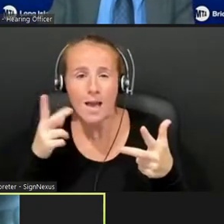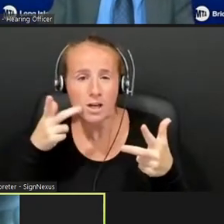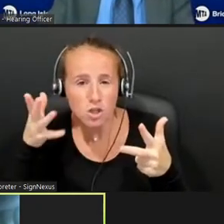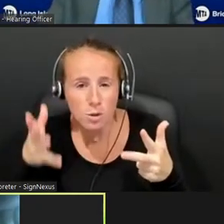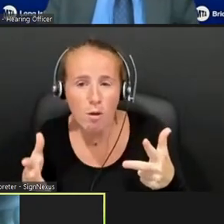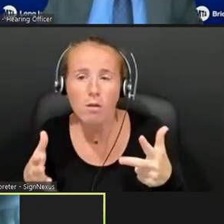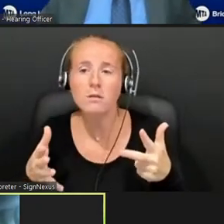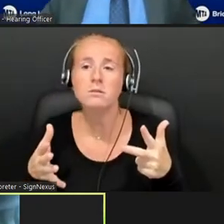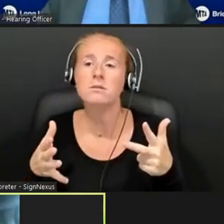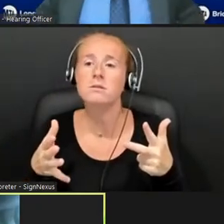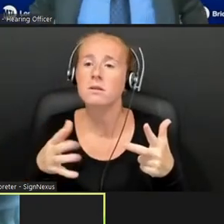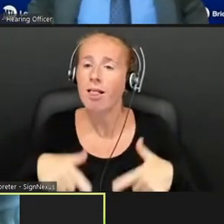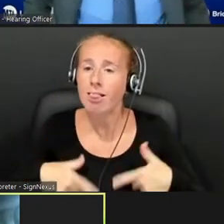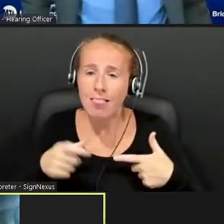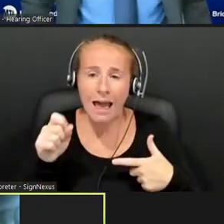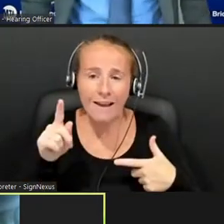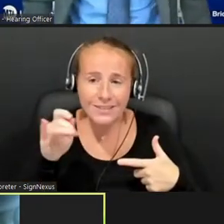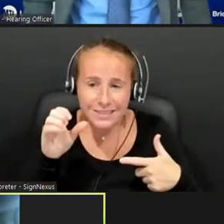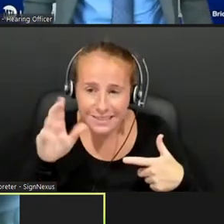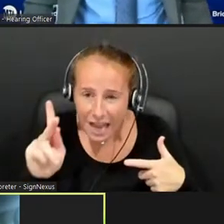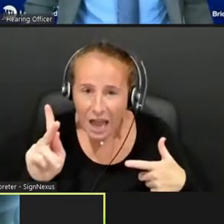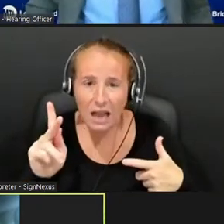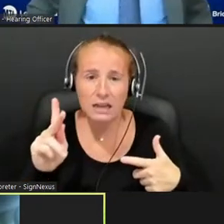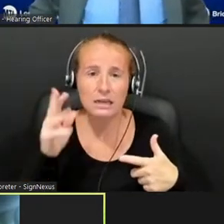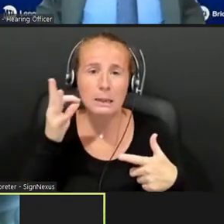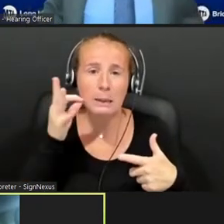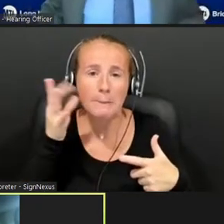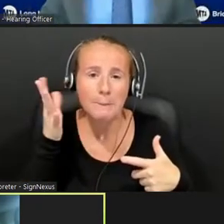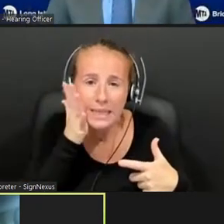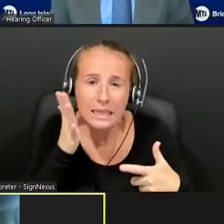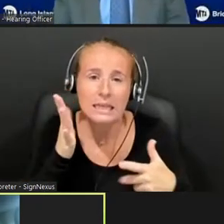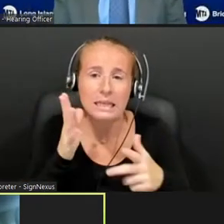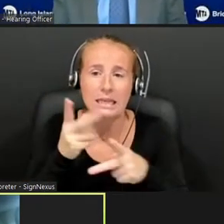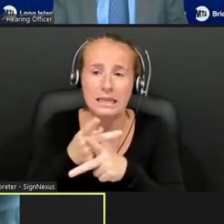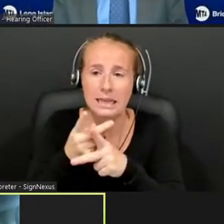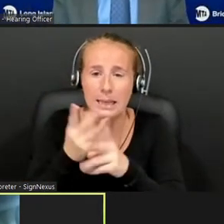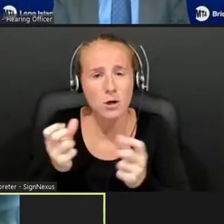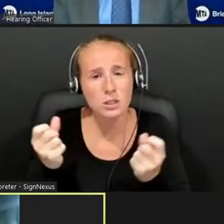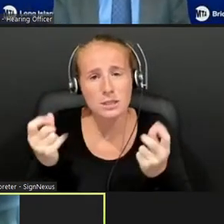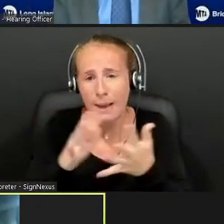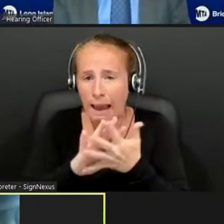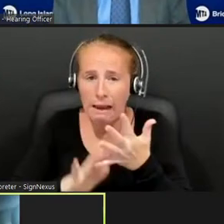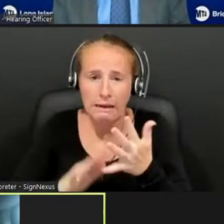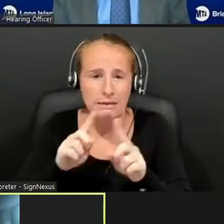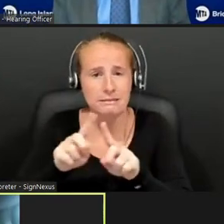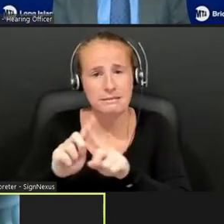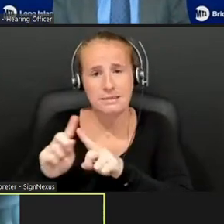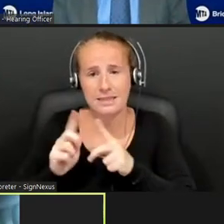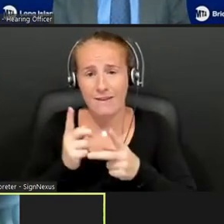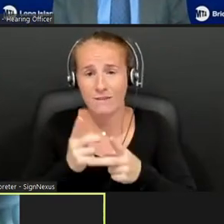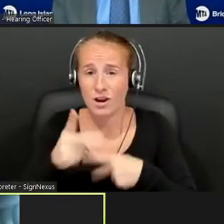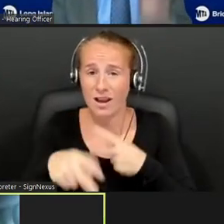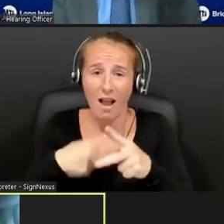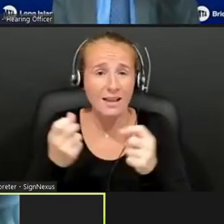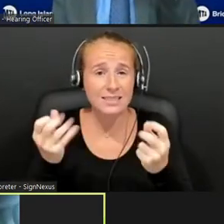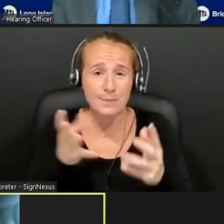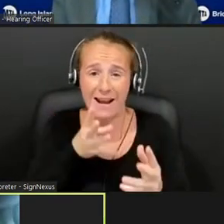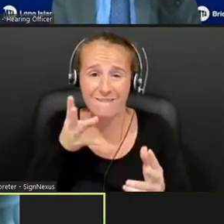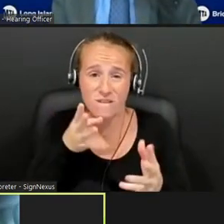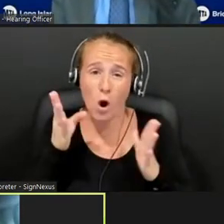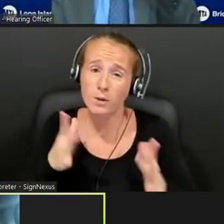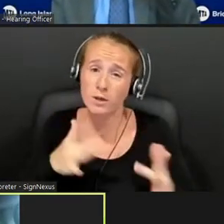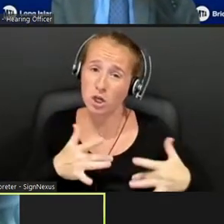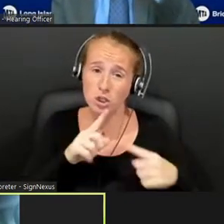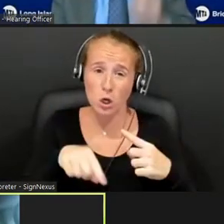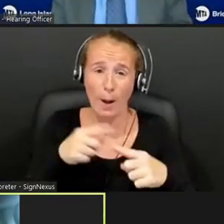Livestock Farms beekeepers so many and many of these farmers are concerned about the tolls they will have to pay as they transport